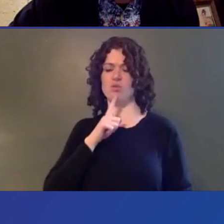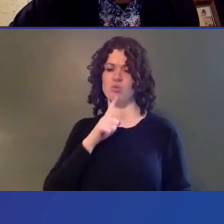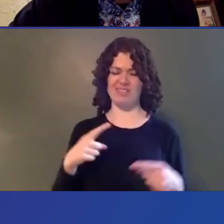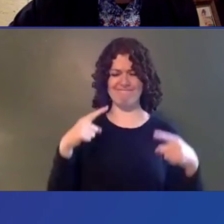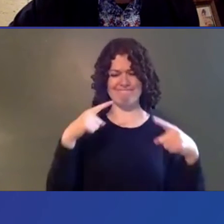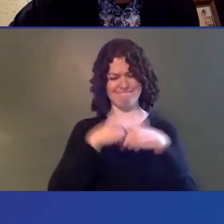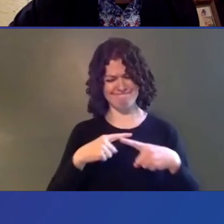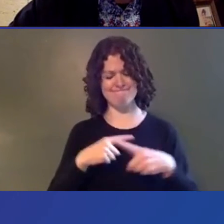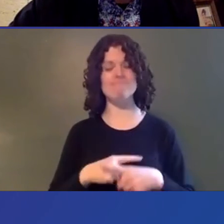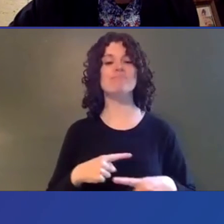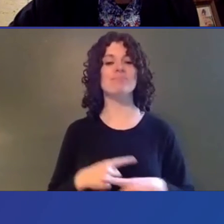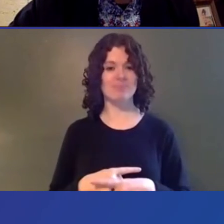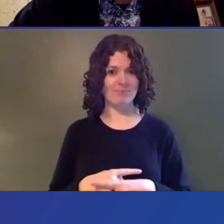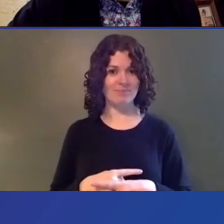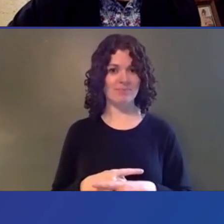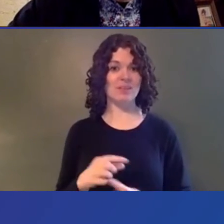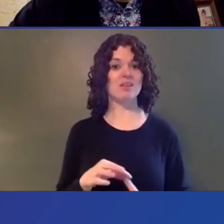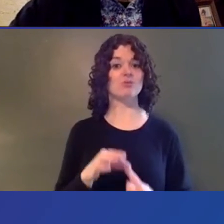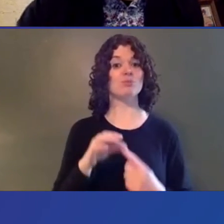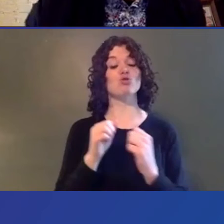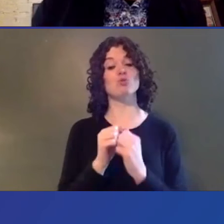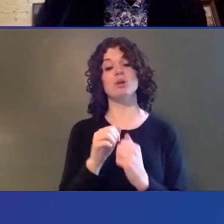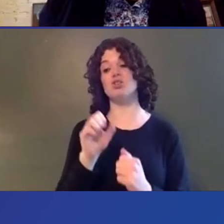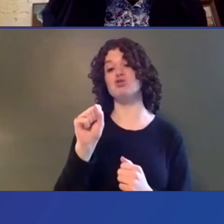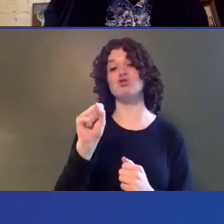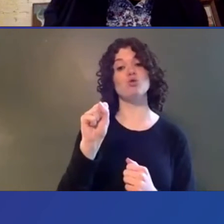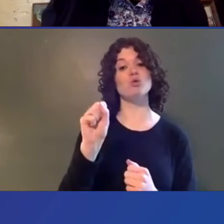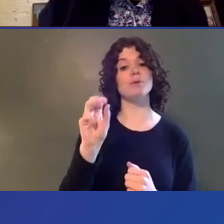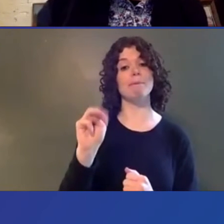engage with each other through social media, and how